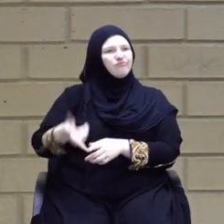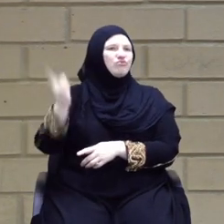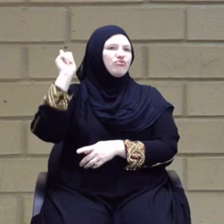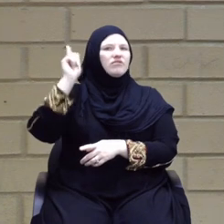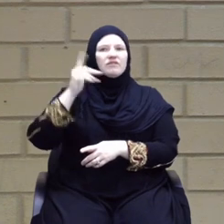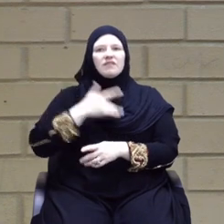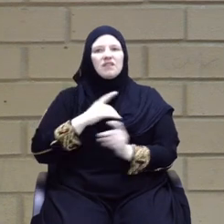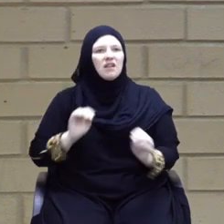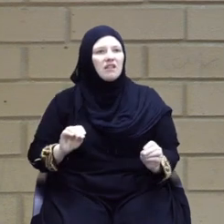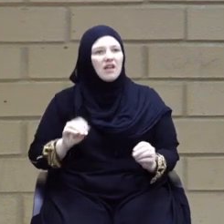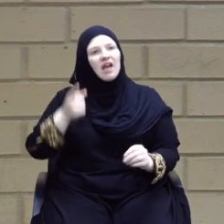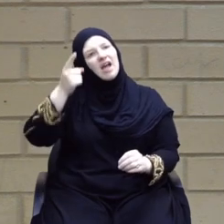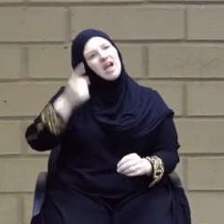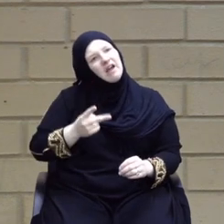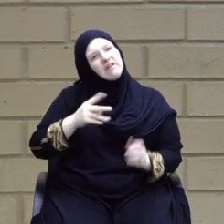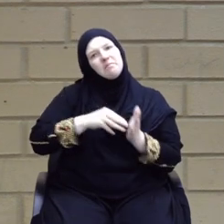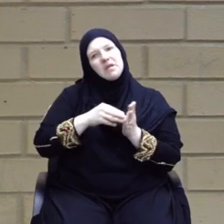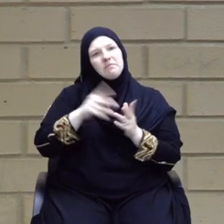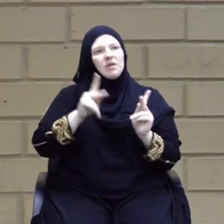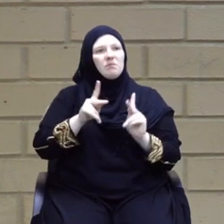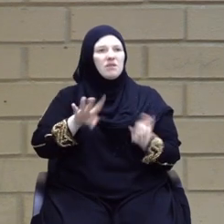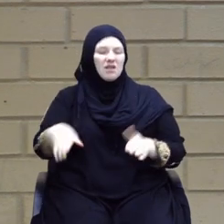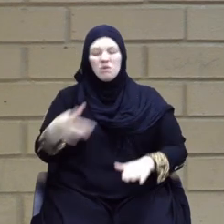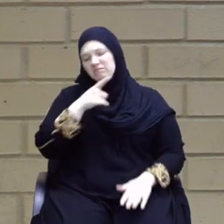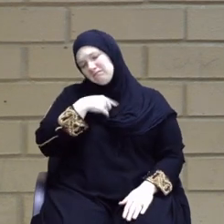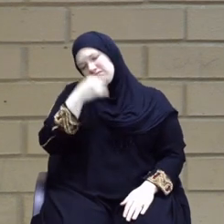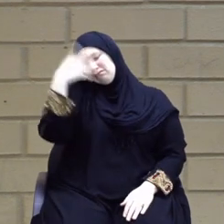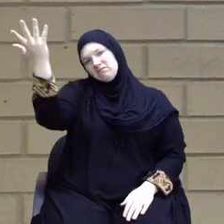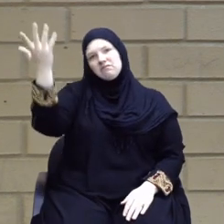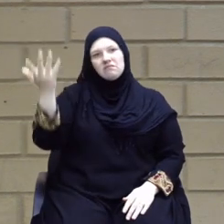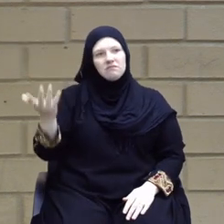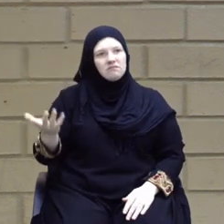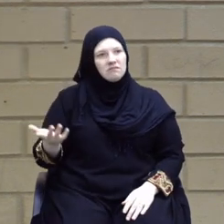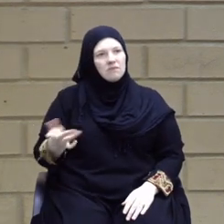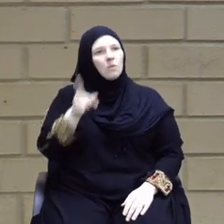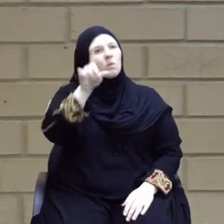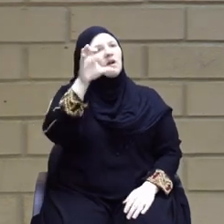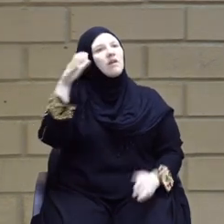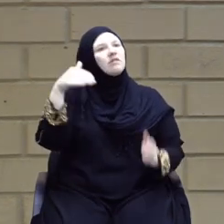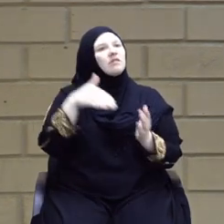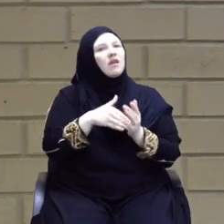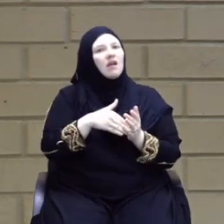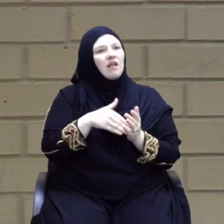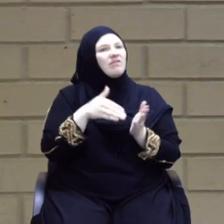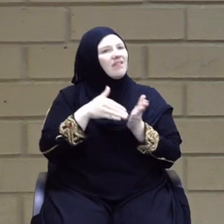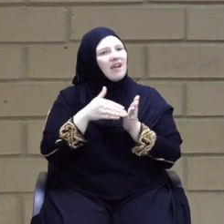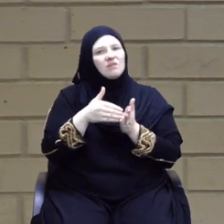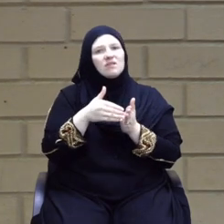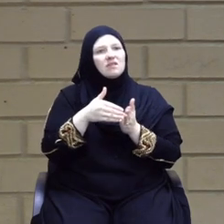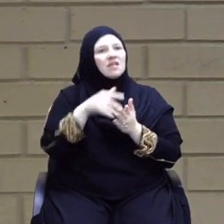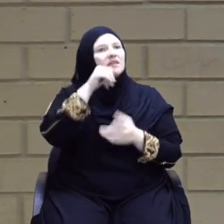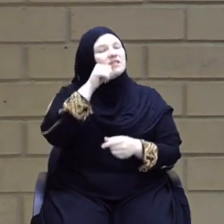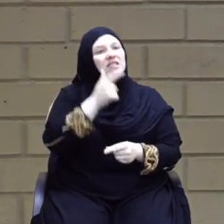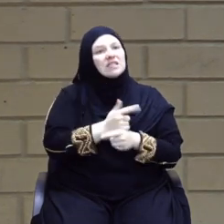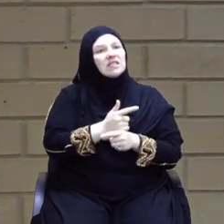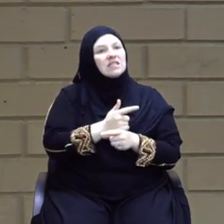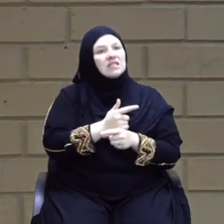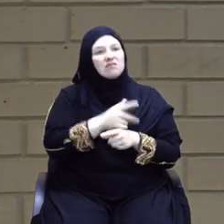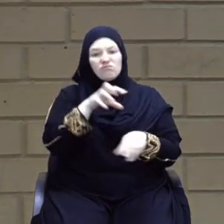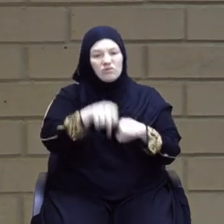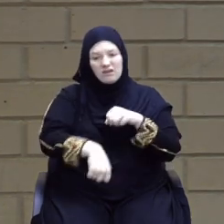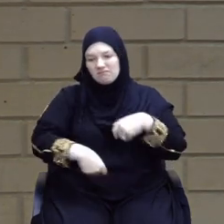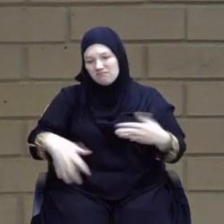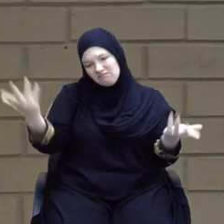killed, who cares? Hundreds of thousands or thousands of our sisters being raped, they're just